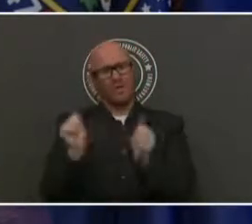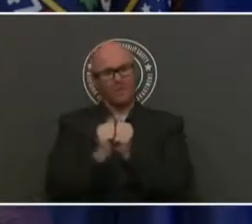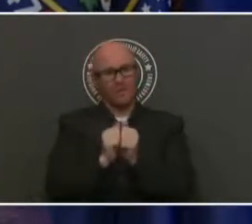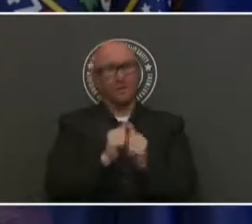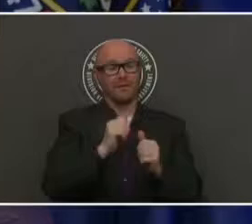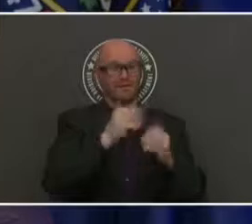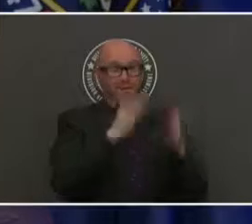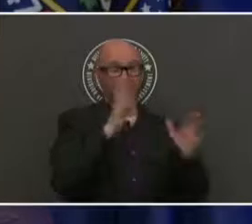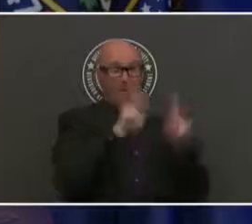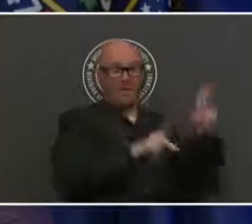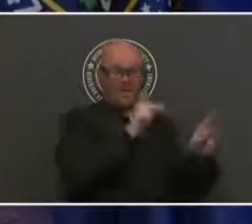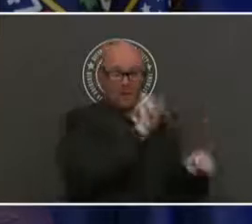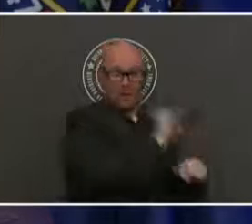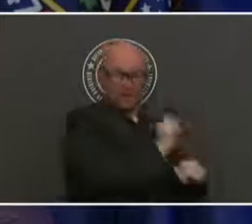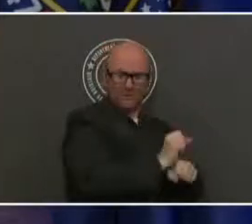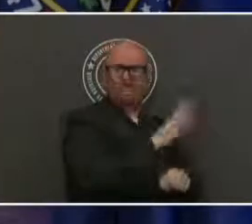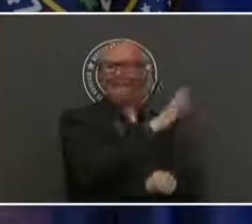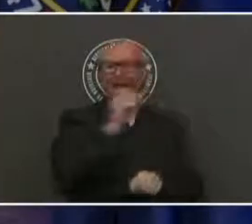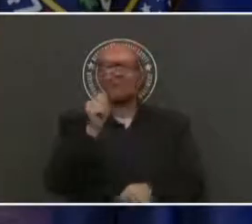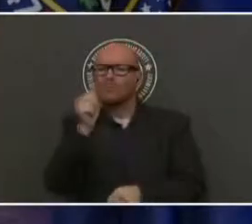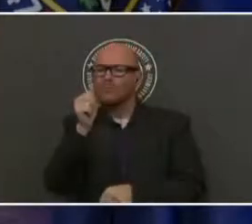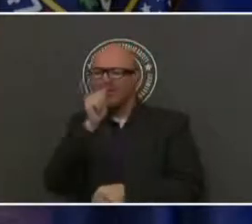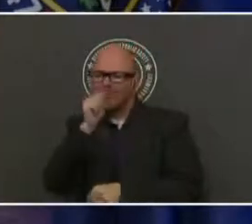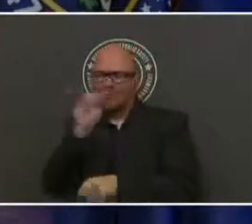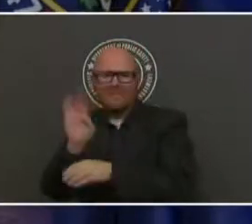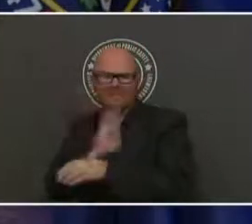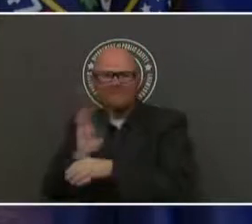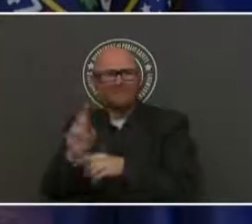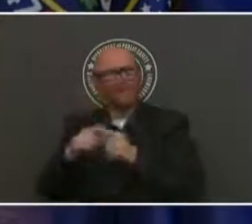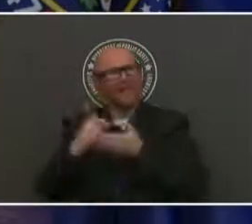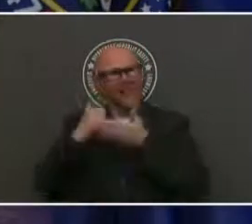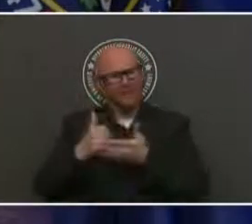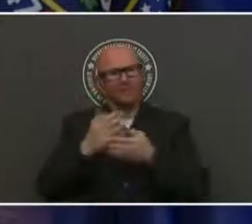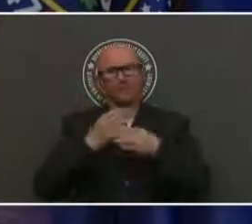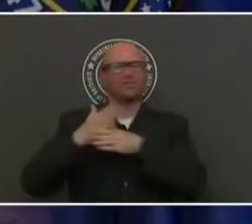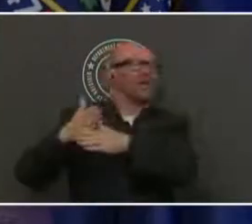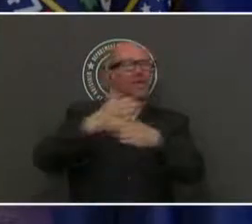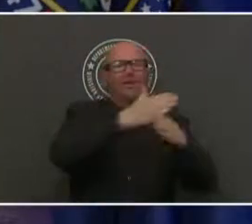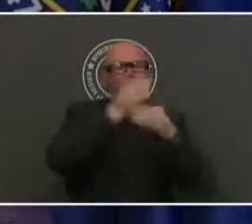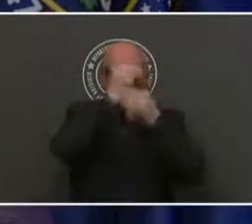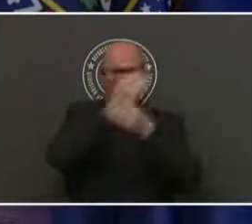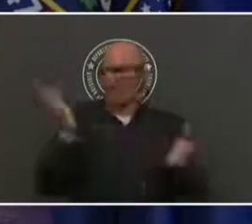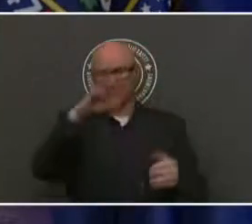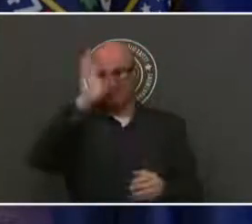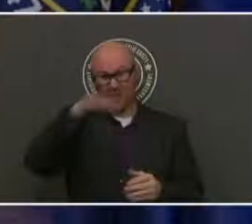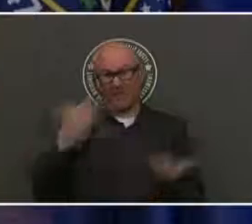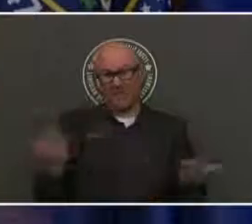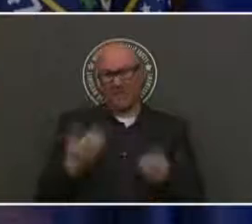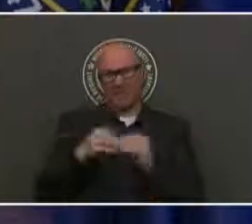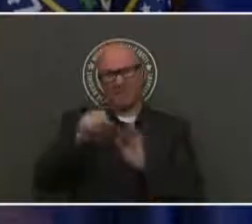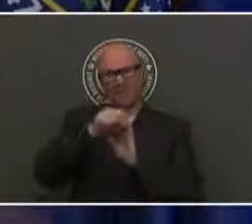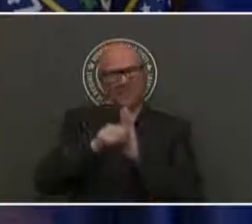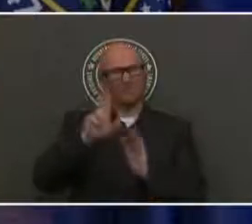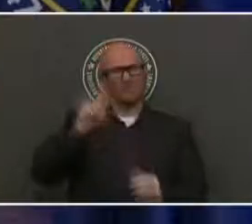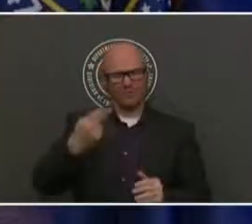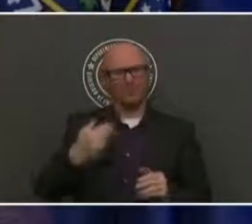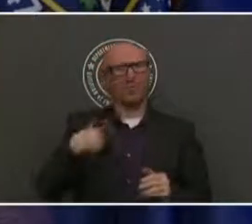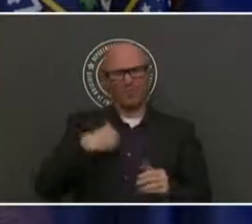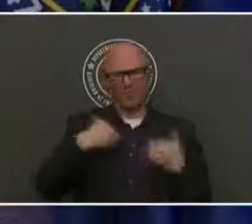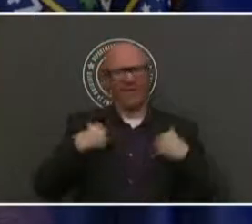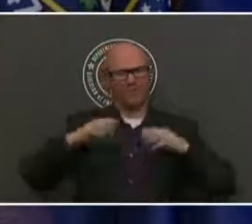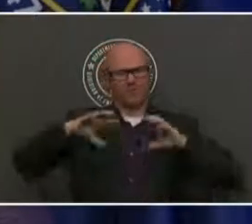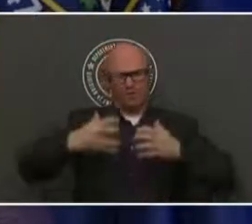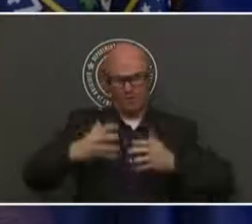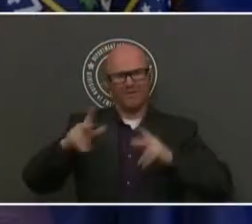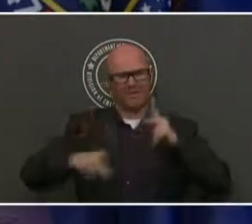to get vaccinated. I think it's important to know that there's a group of people that will never get vaccinated no matter what, and there's a whole bunch of people, more